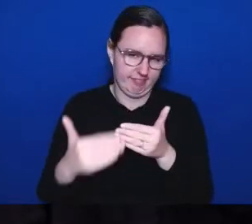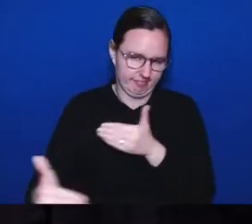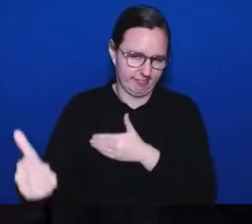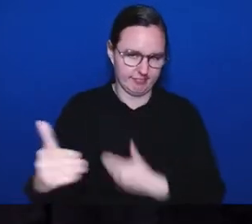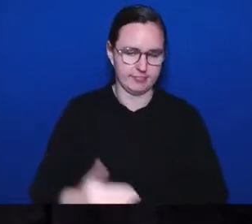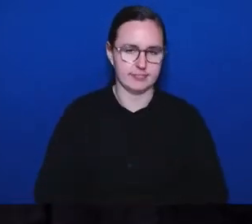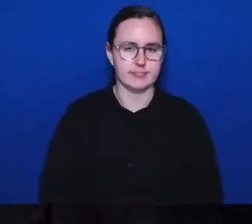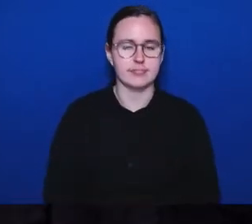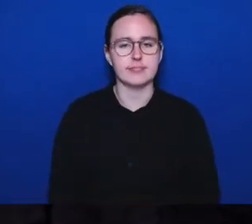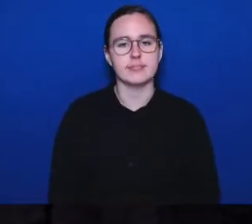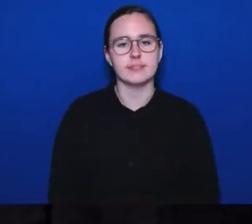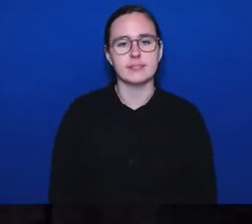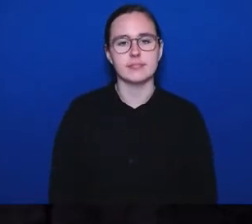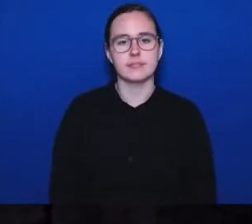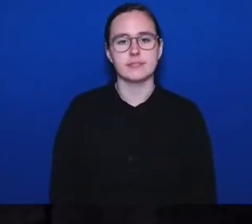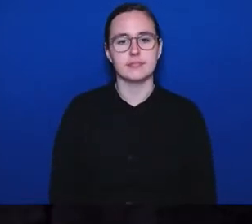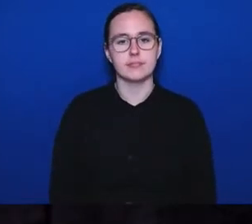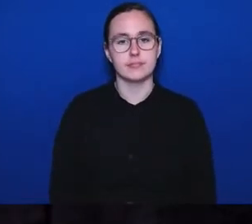Amy, did you have a follow-up?